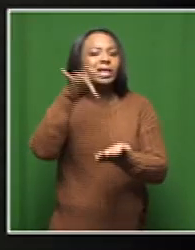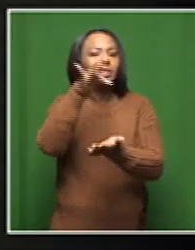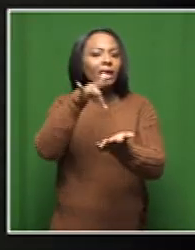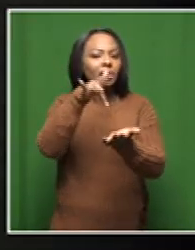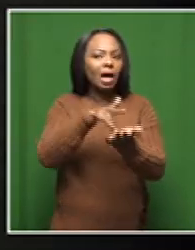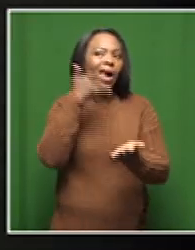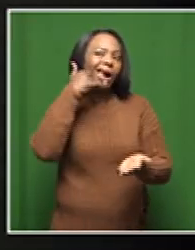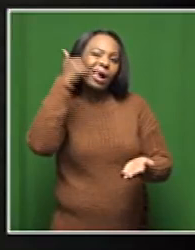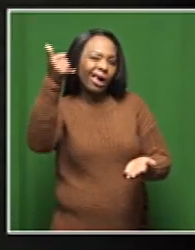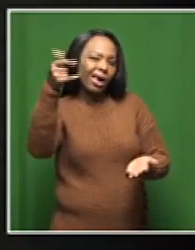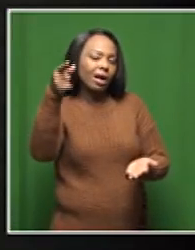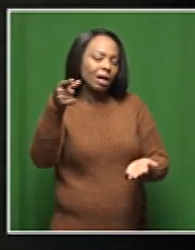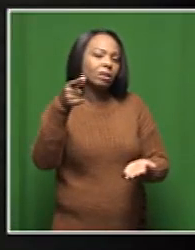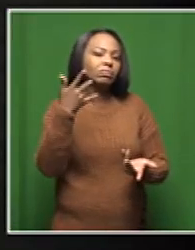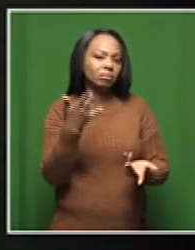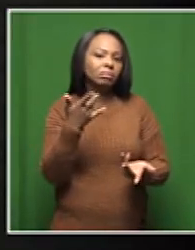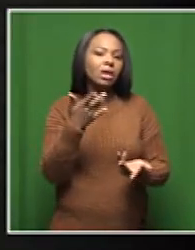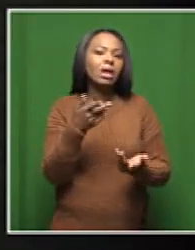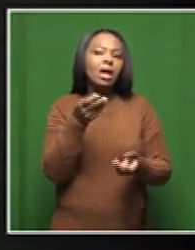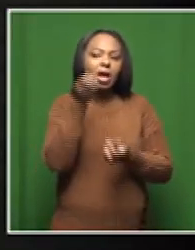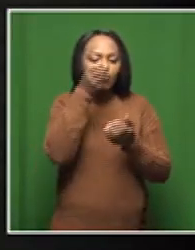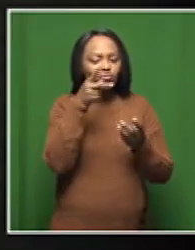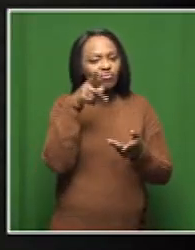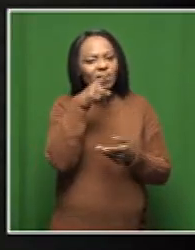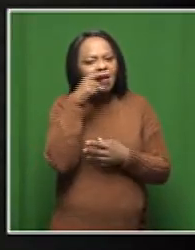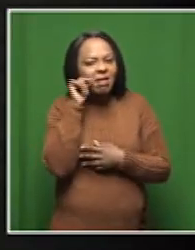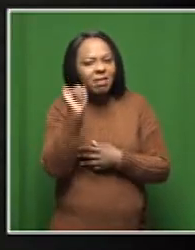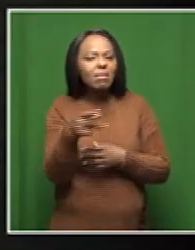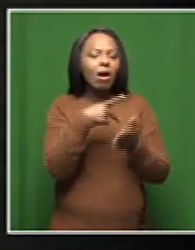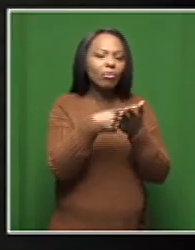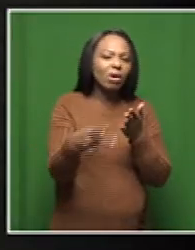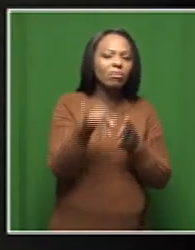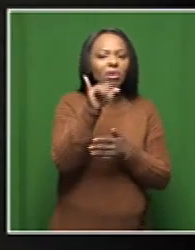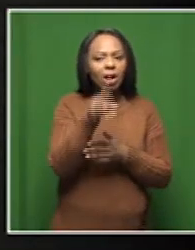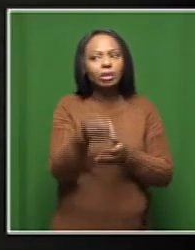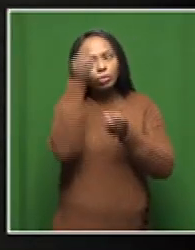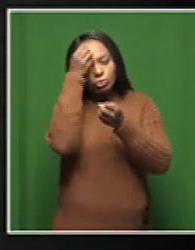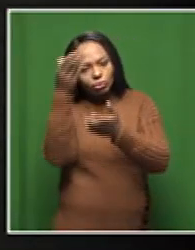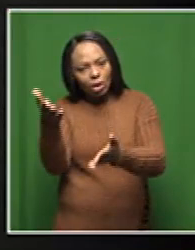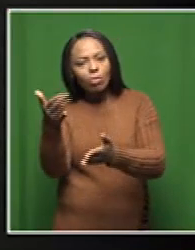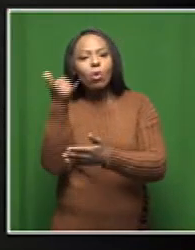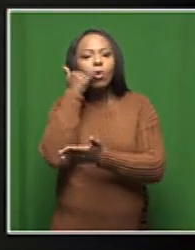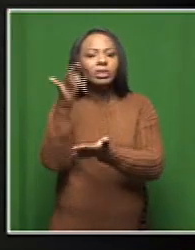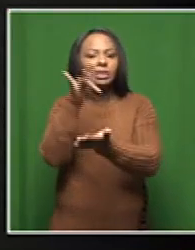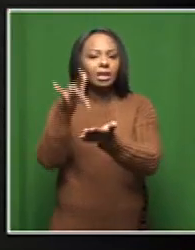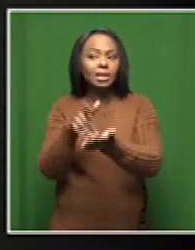registration process. So you could share information over the phone and the call center staff will then assist in that